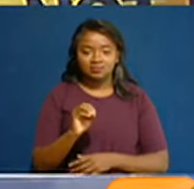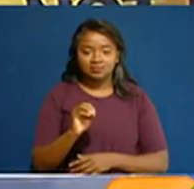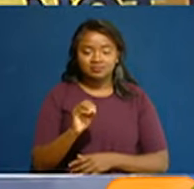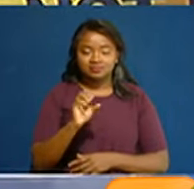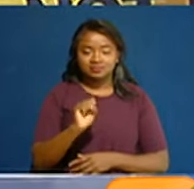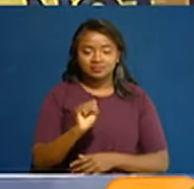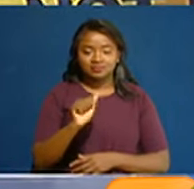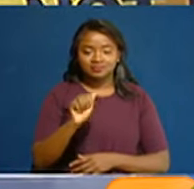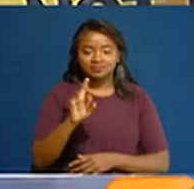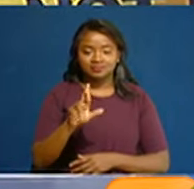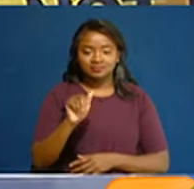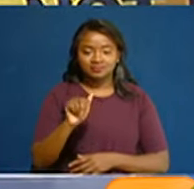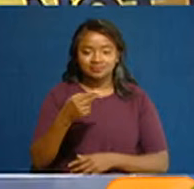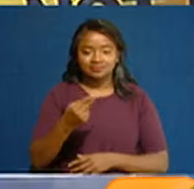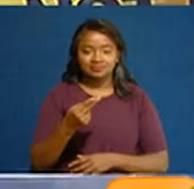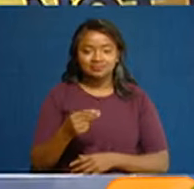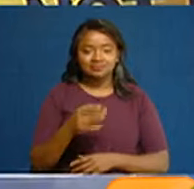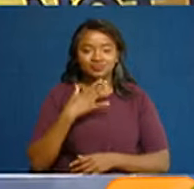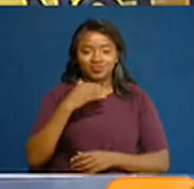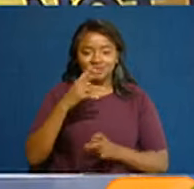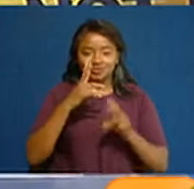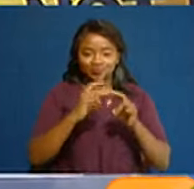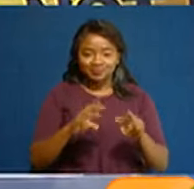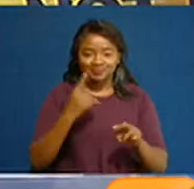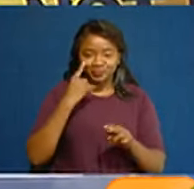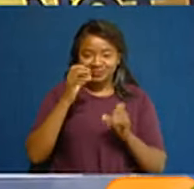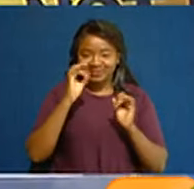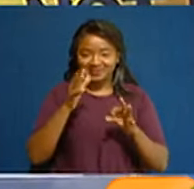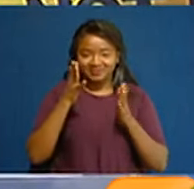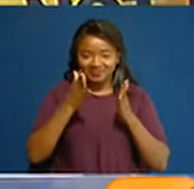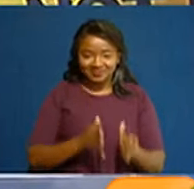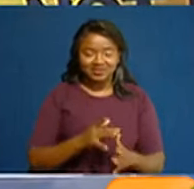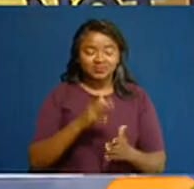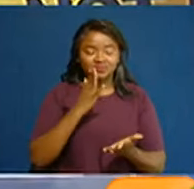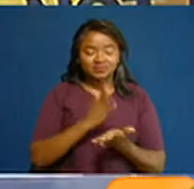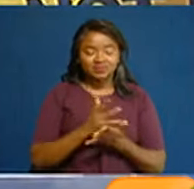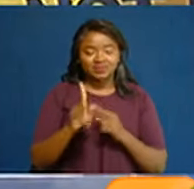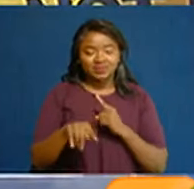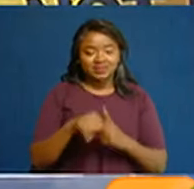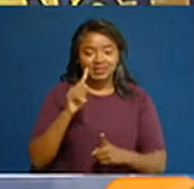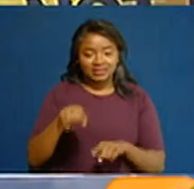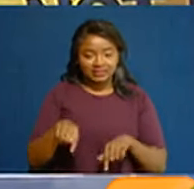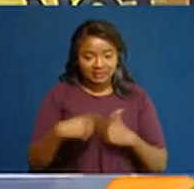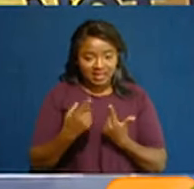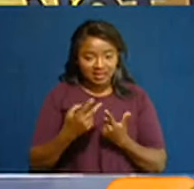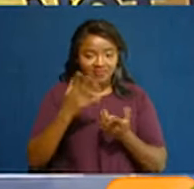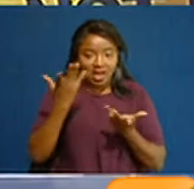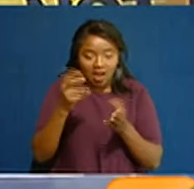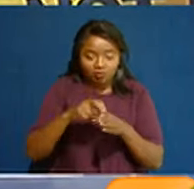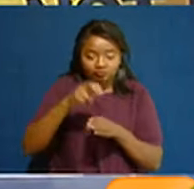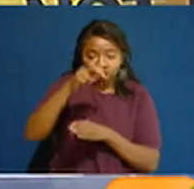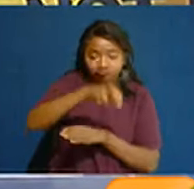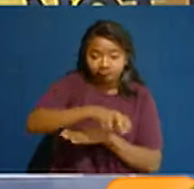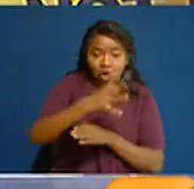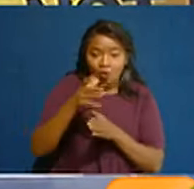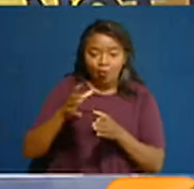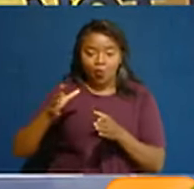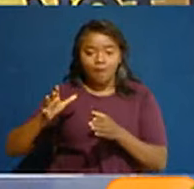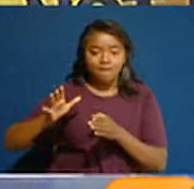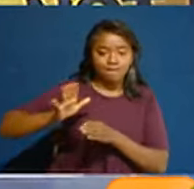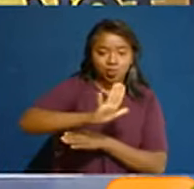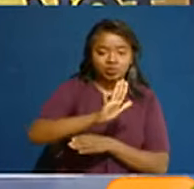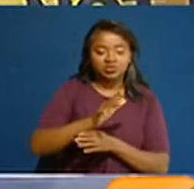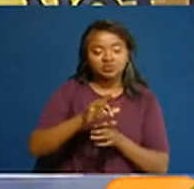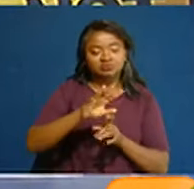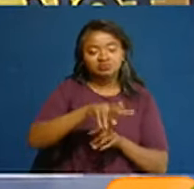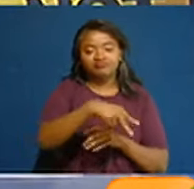hard to determine if the deceased committed suicide by jumping from the second floor of an apartment or she was pushed by